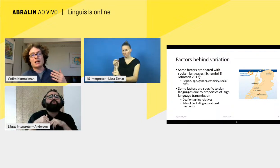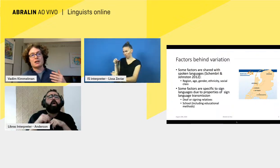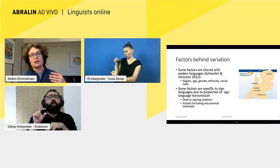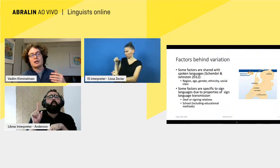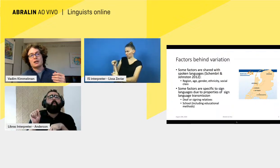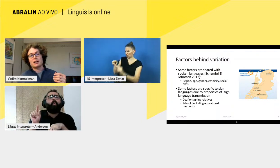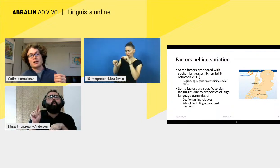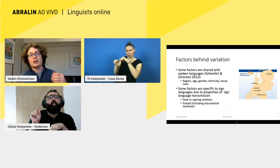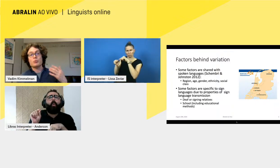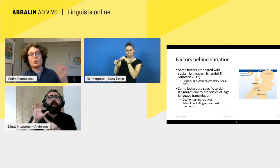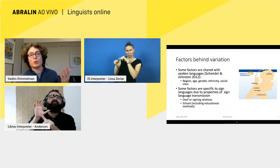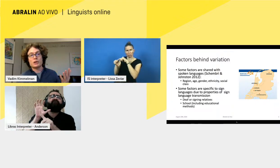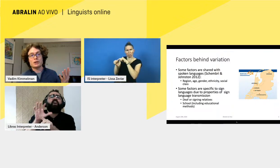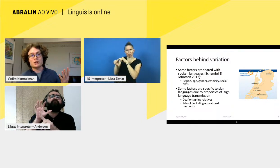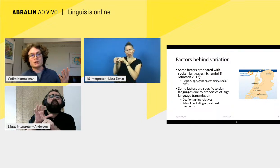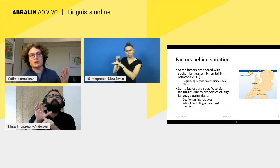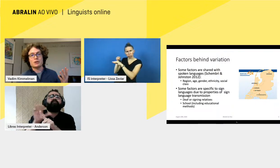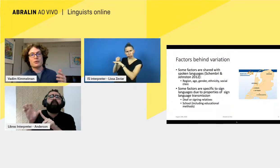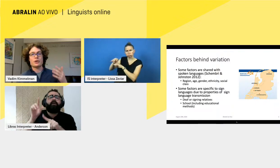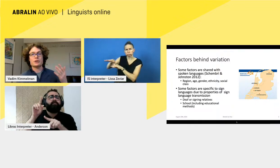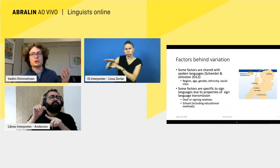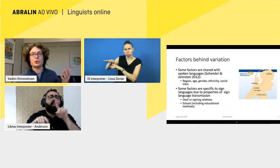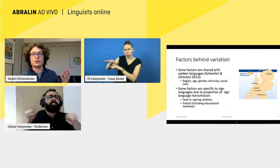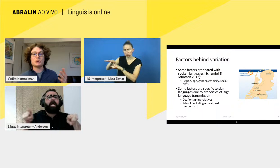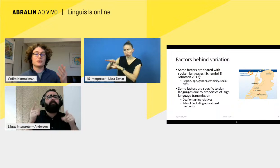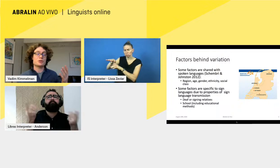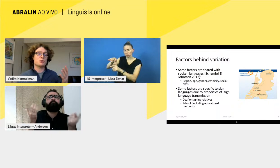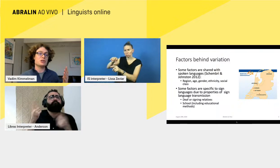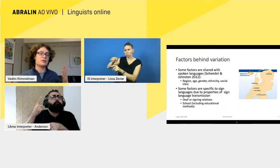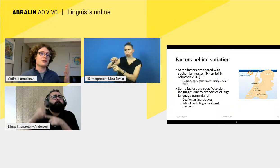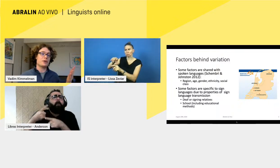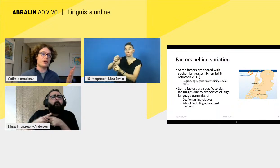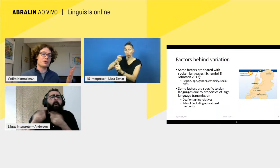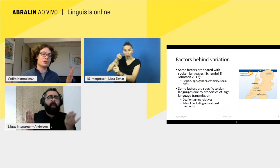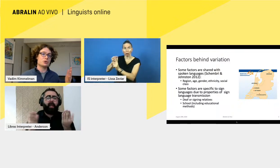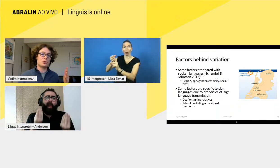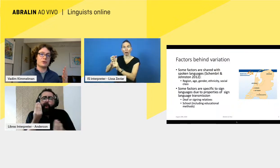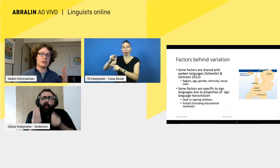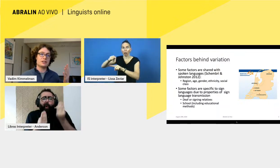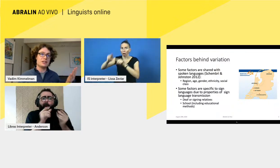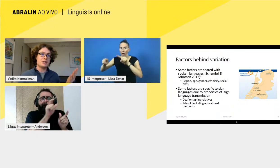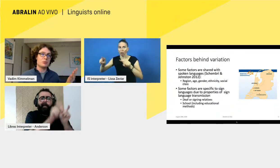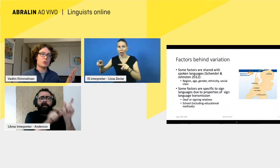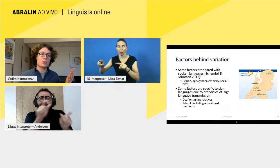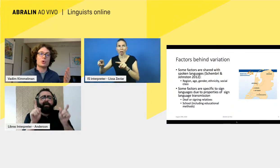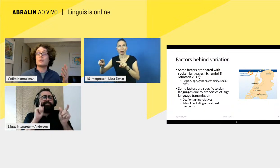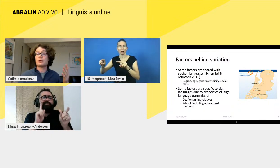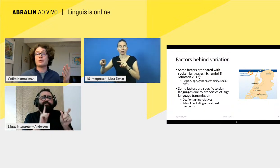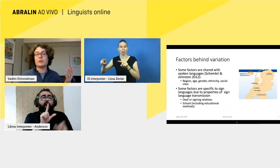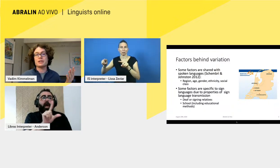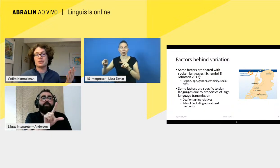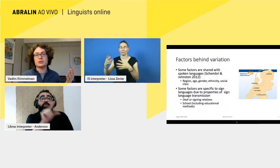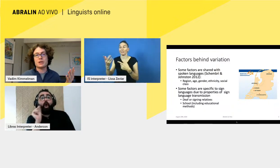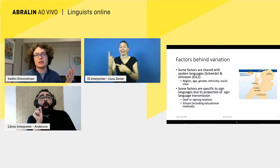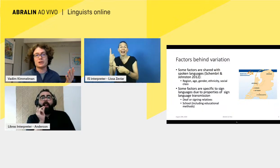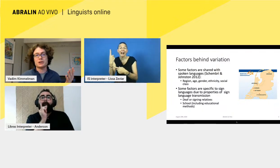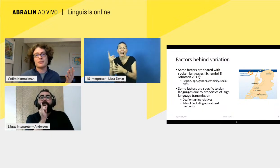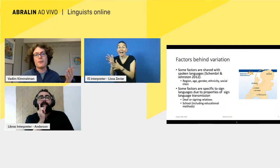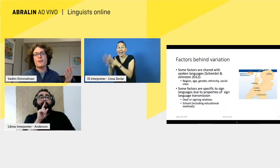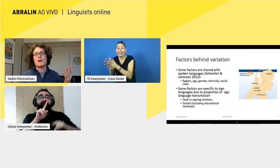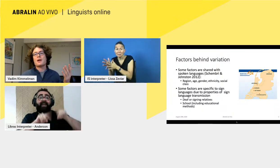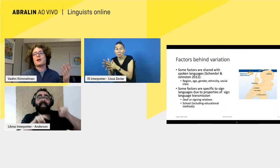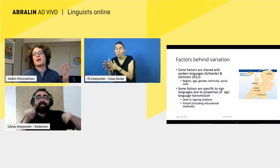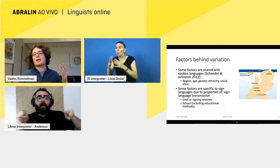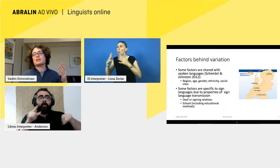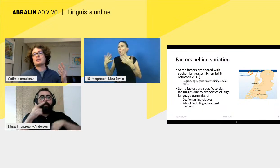factors are important for the choice of a specific variant of a lexeme or of a grammatical